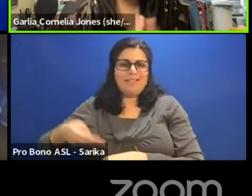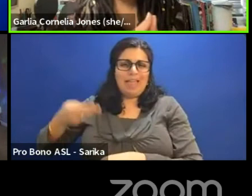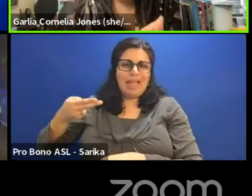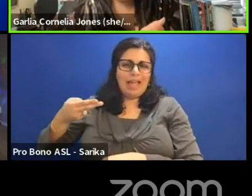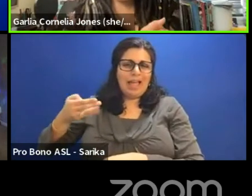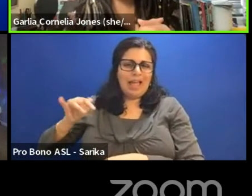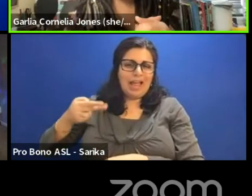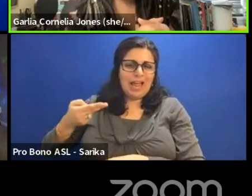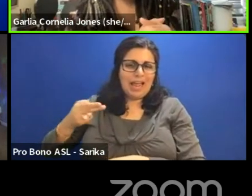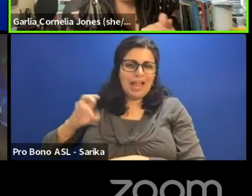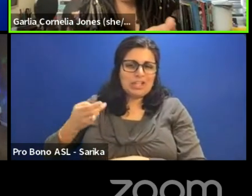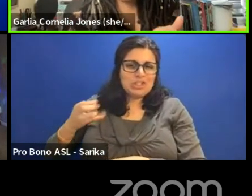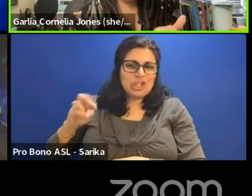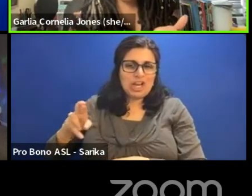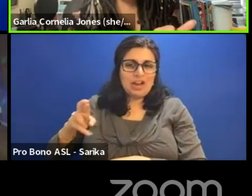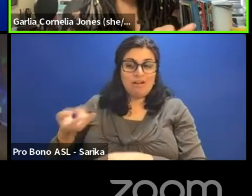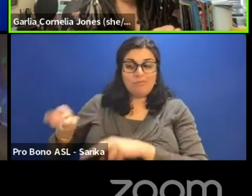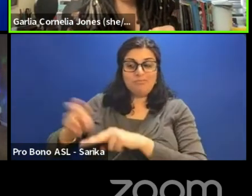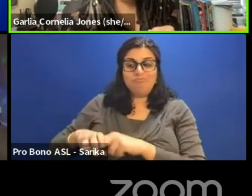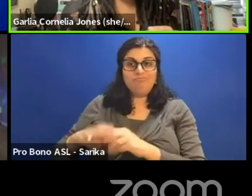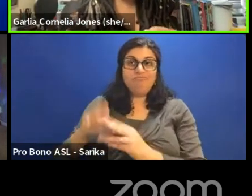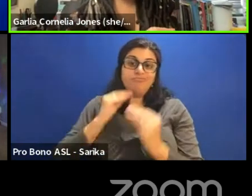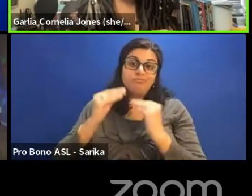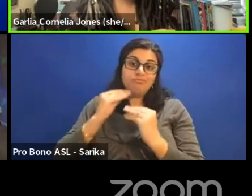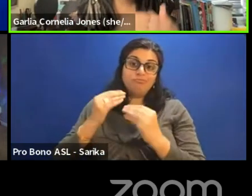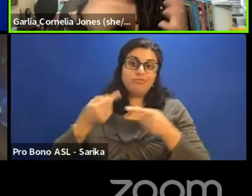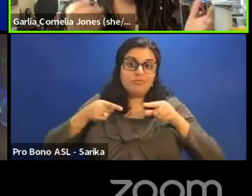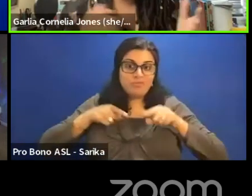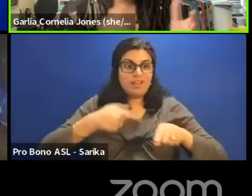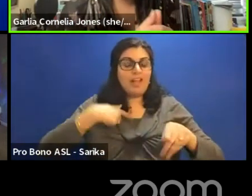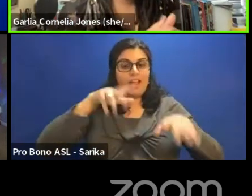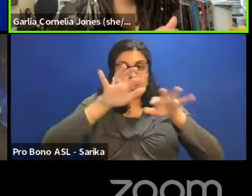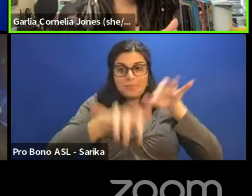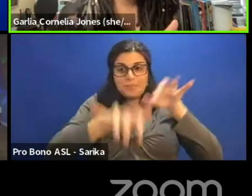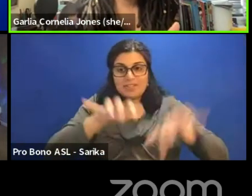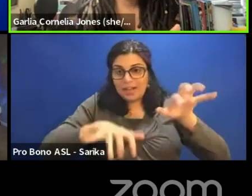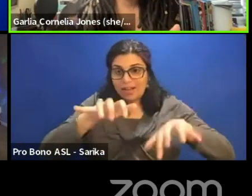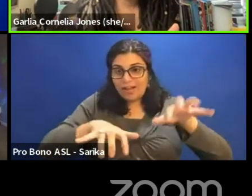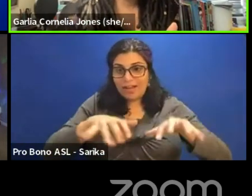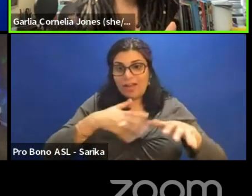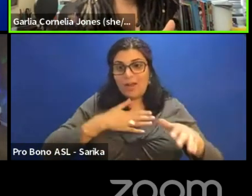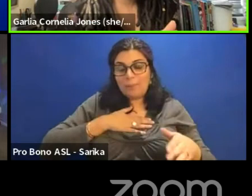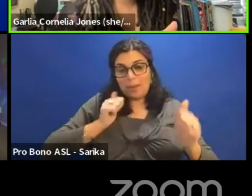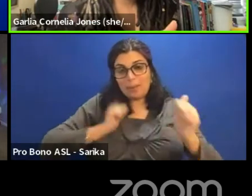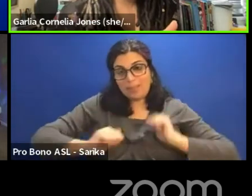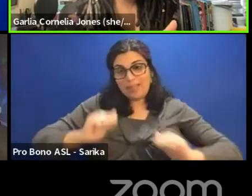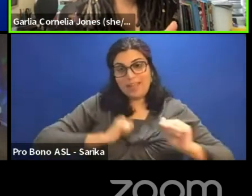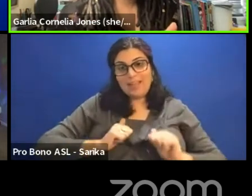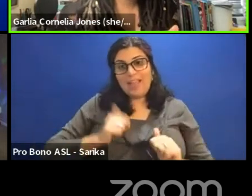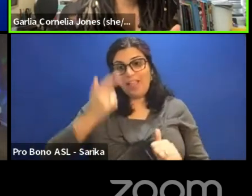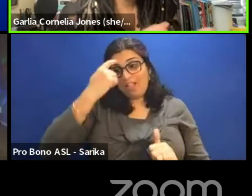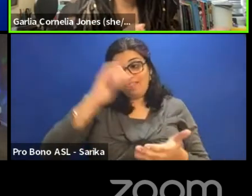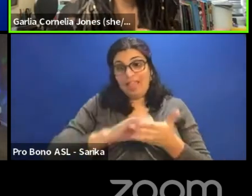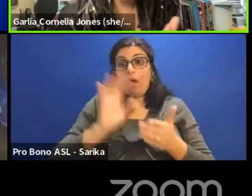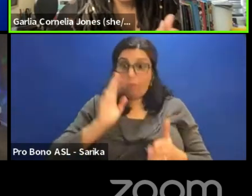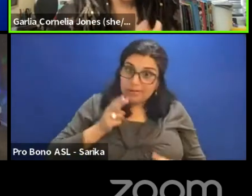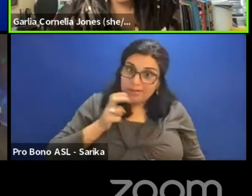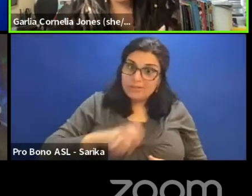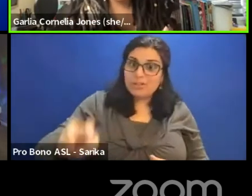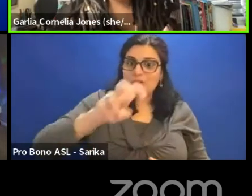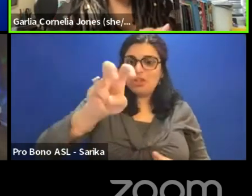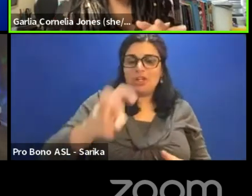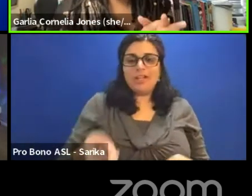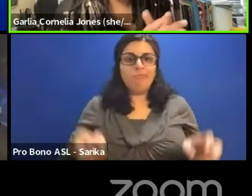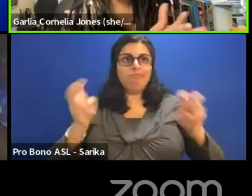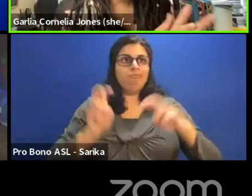because I'm a playwright. And so I thought that was going to be the journey, but we all